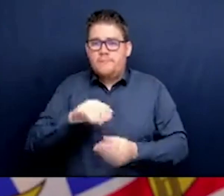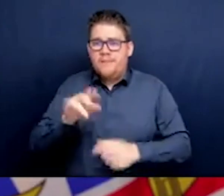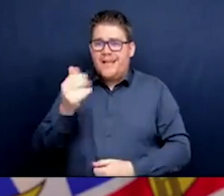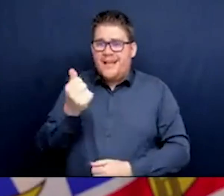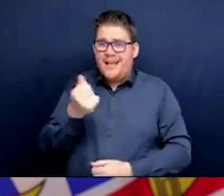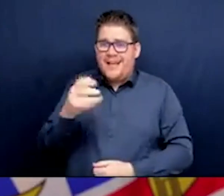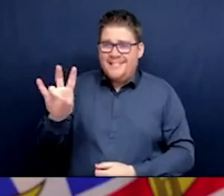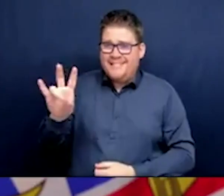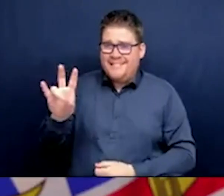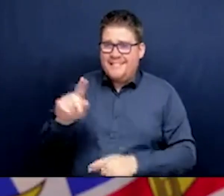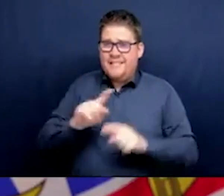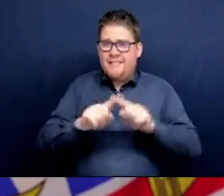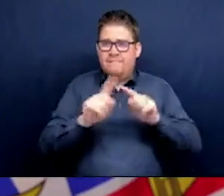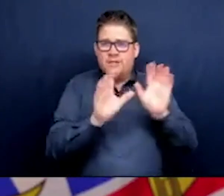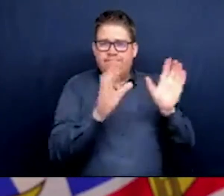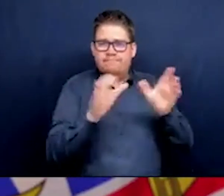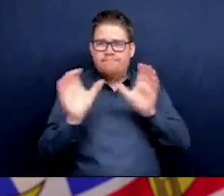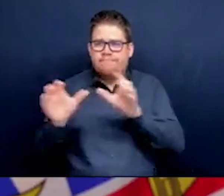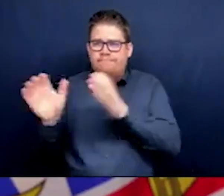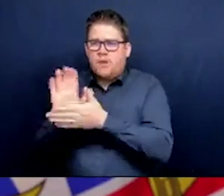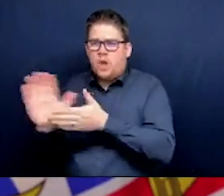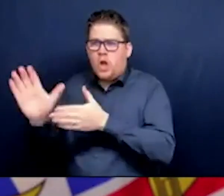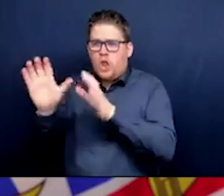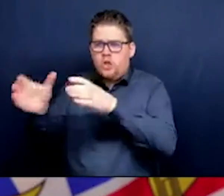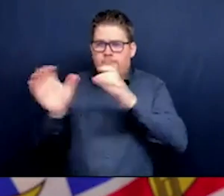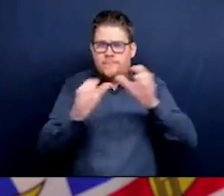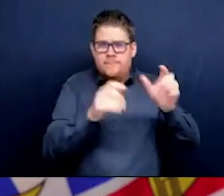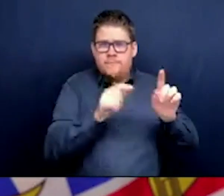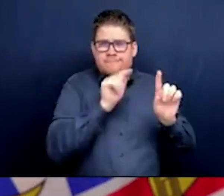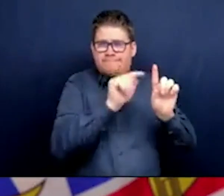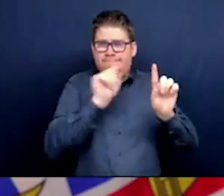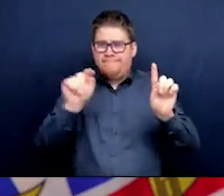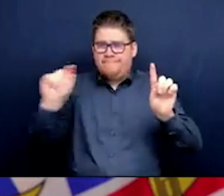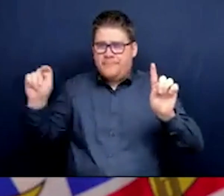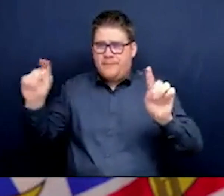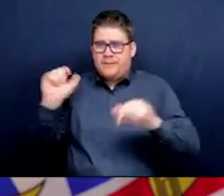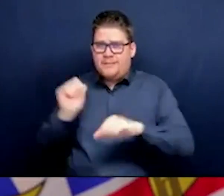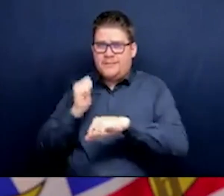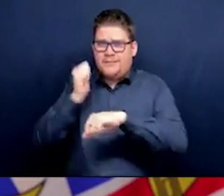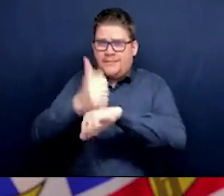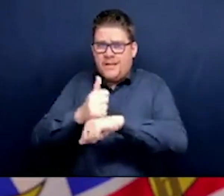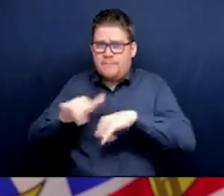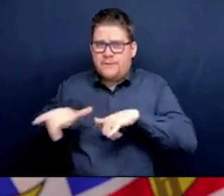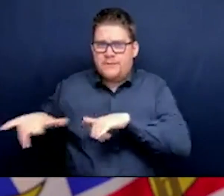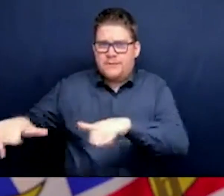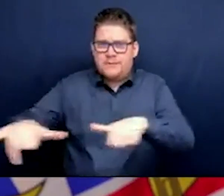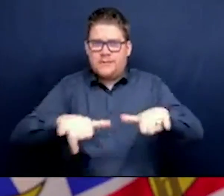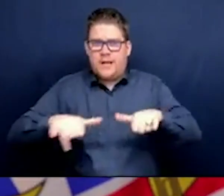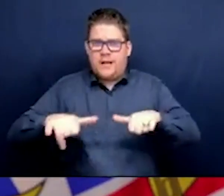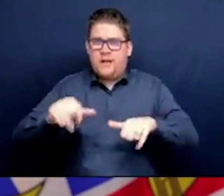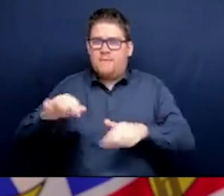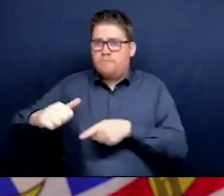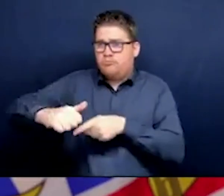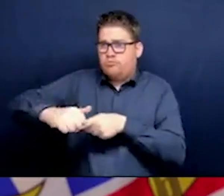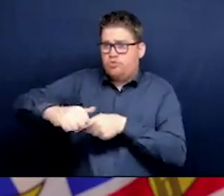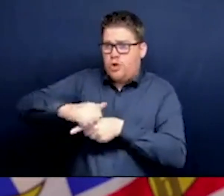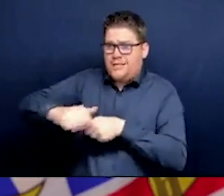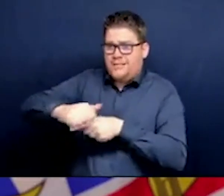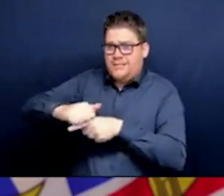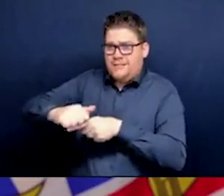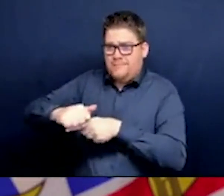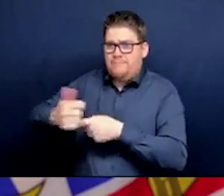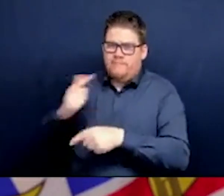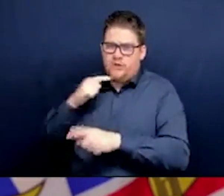role of, as I said, establishing these standards of practice, ensuring that people who are licensed to